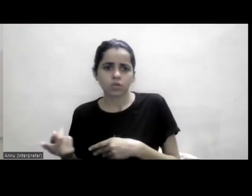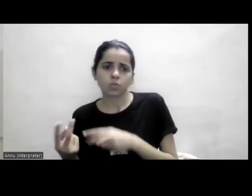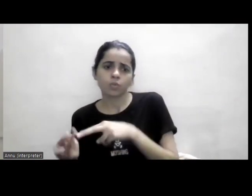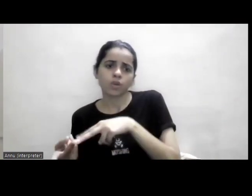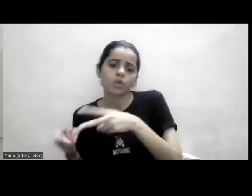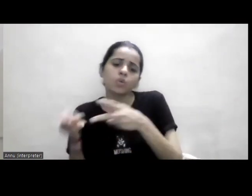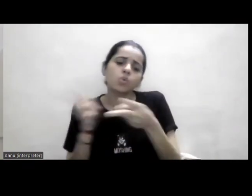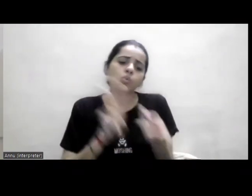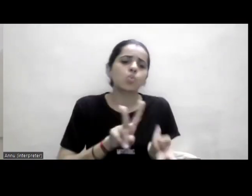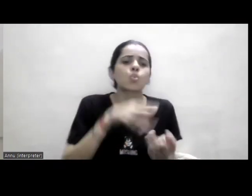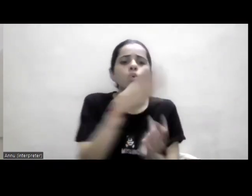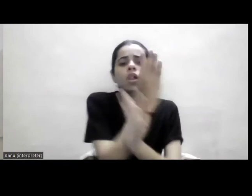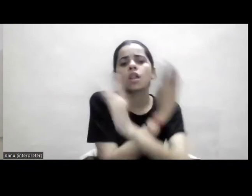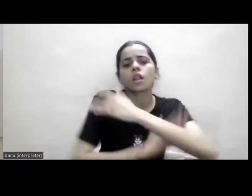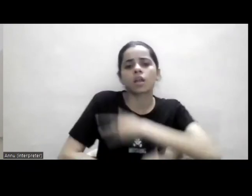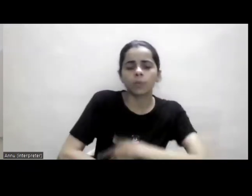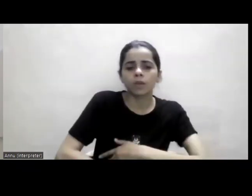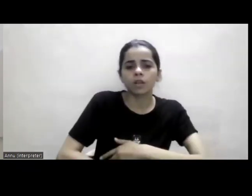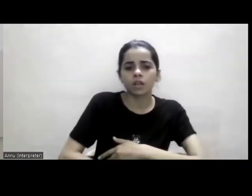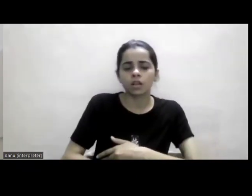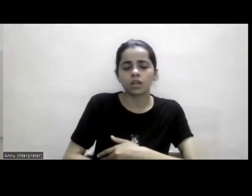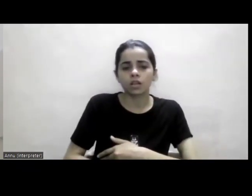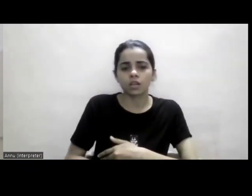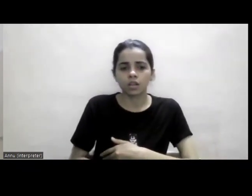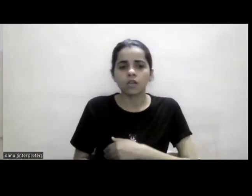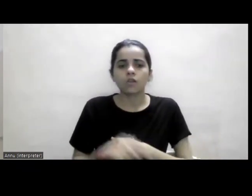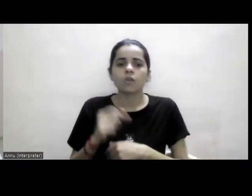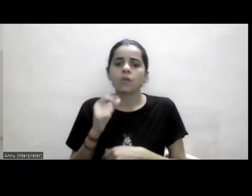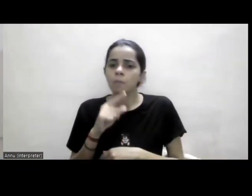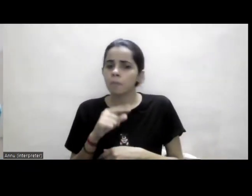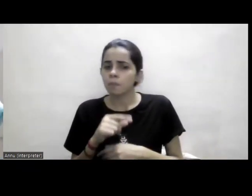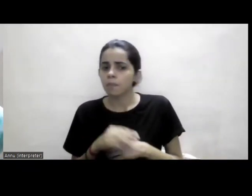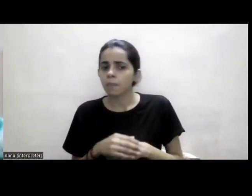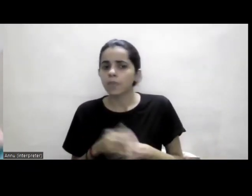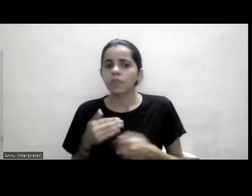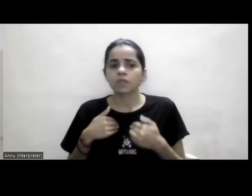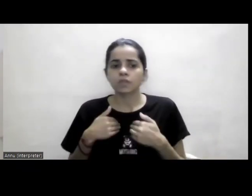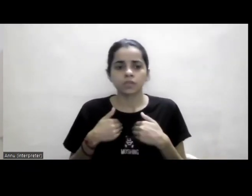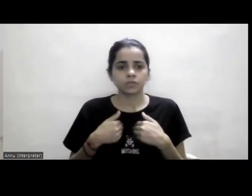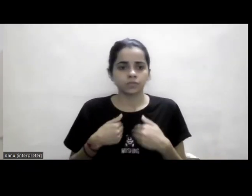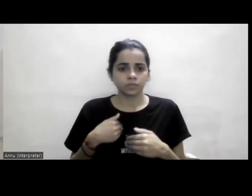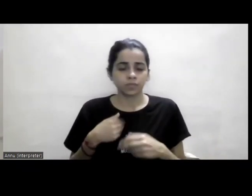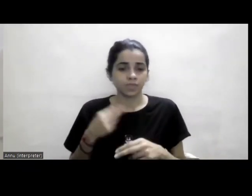being a disabled, right? So when we talk about being